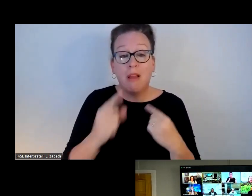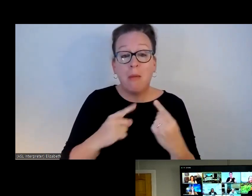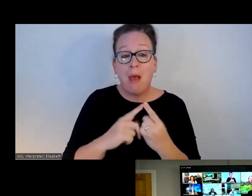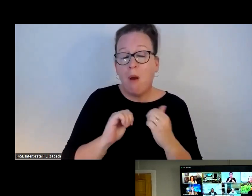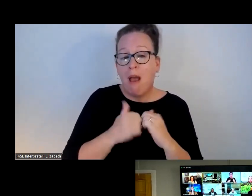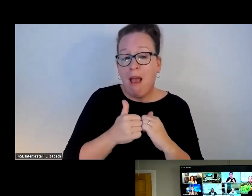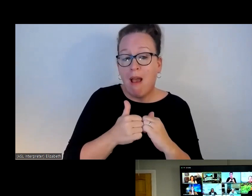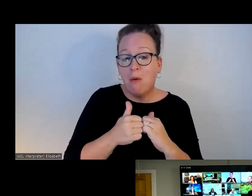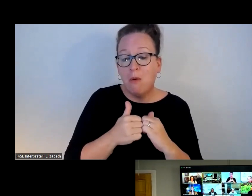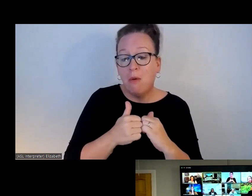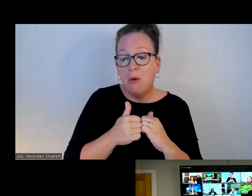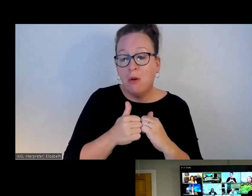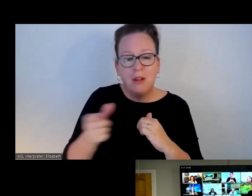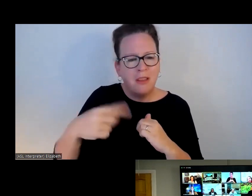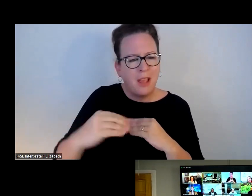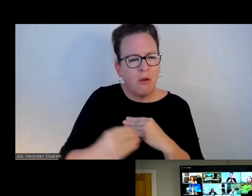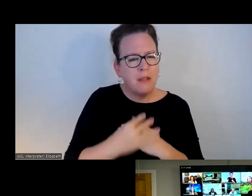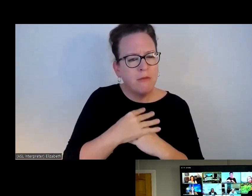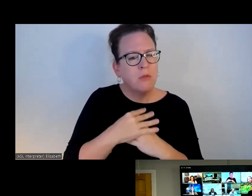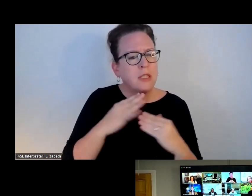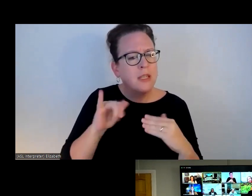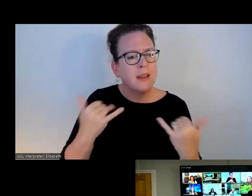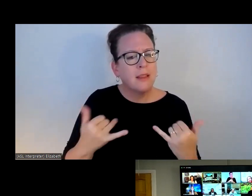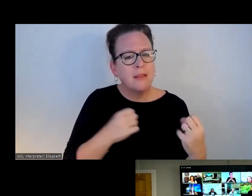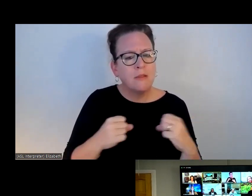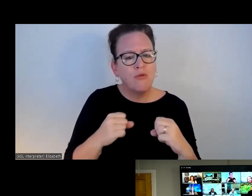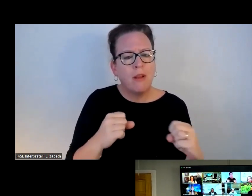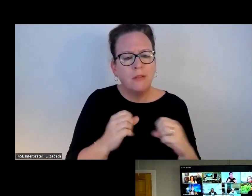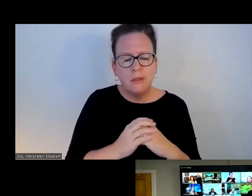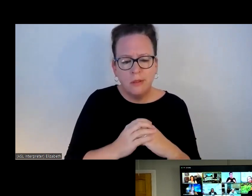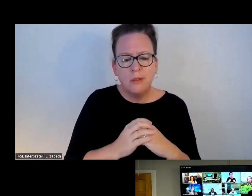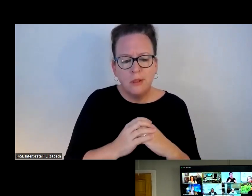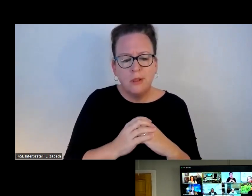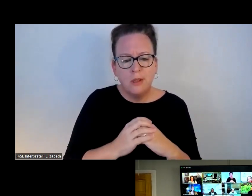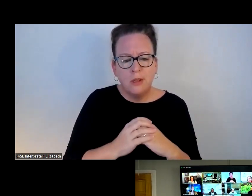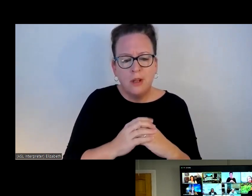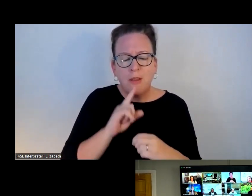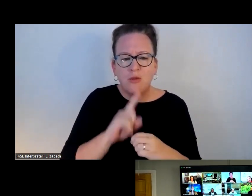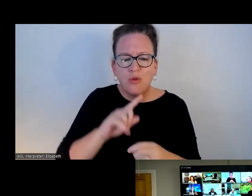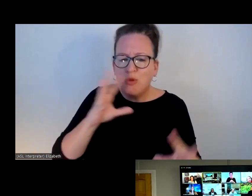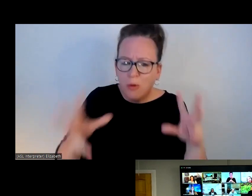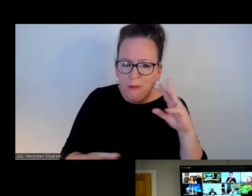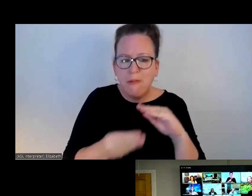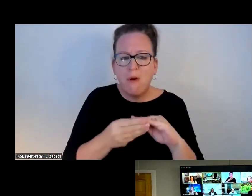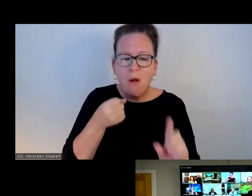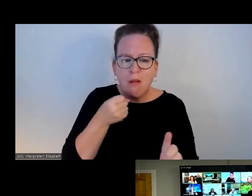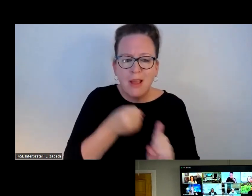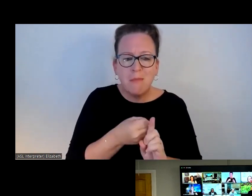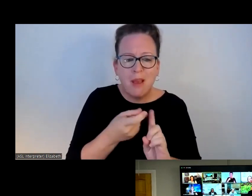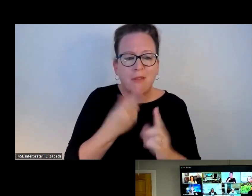are implementing the strategy. And another, the cumulative impact assessment that will be released soon,